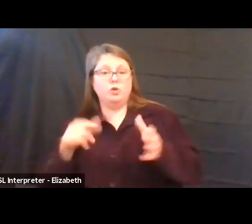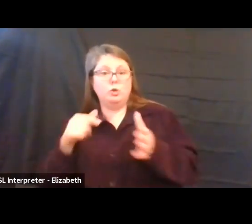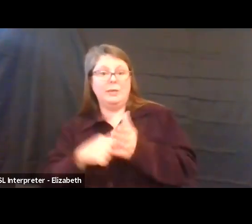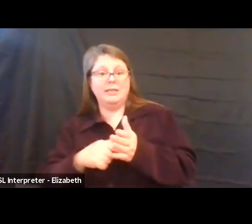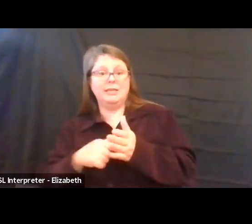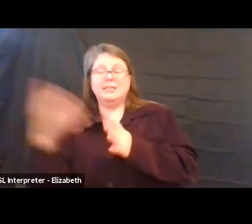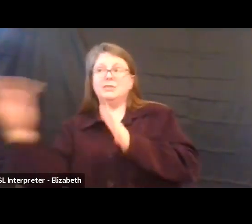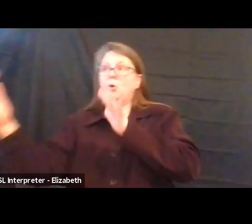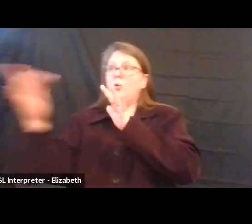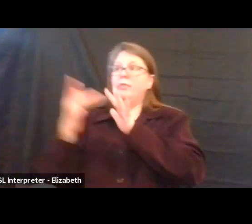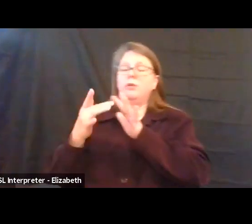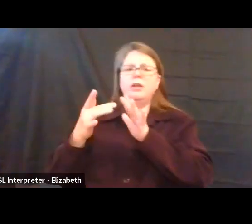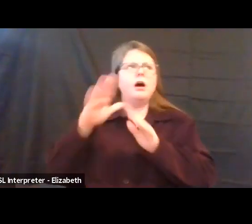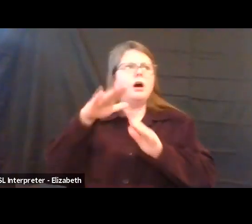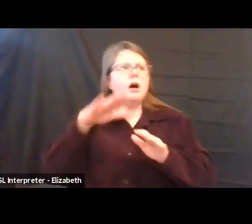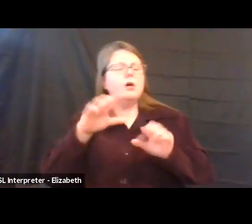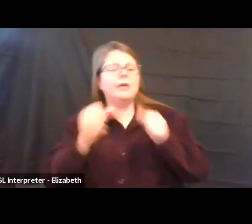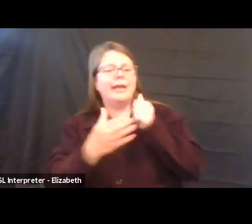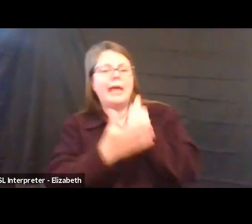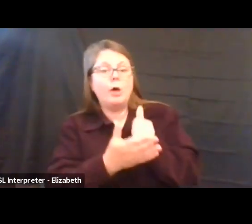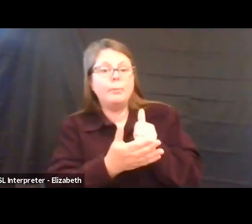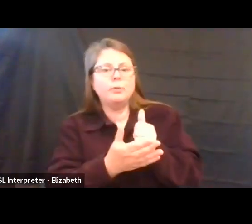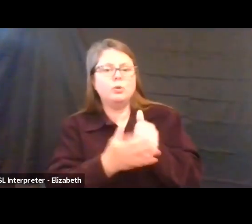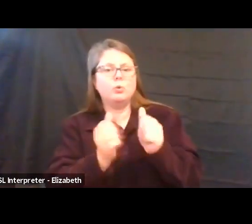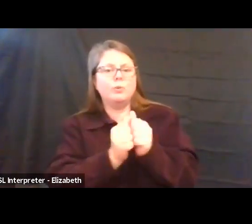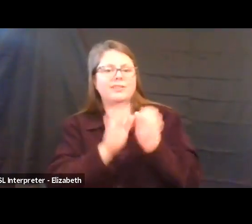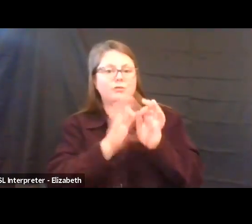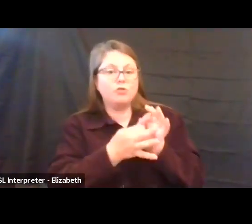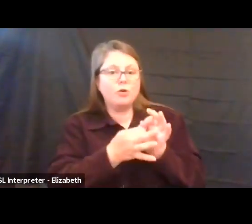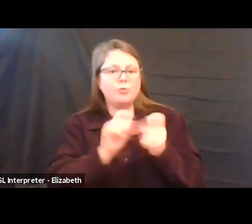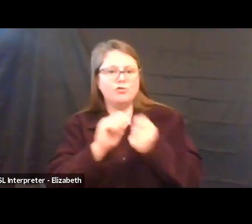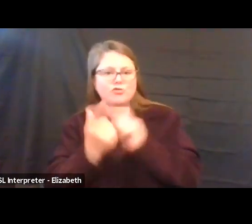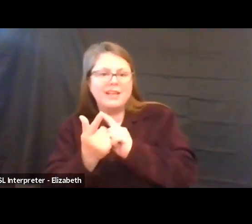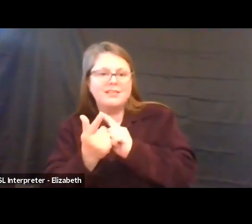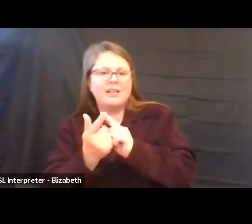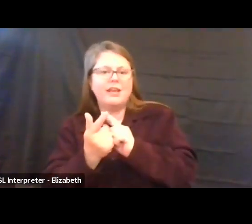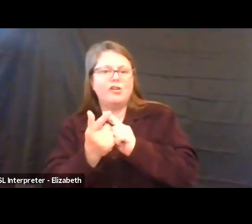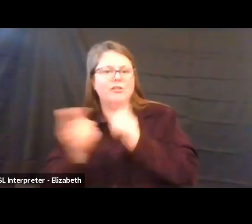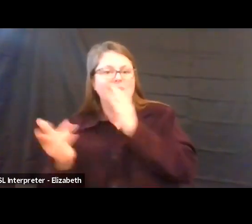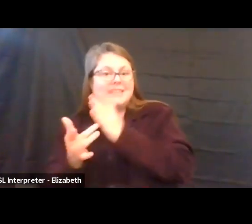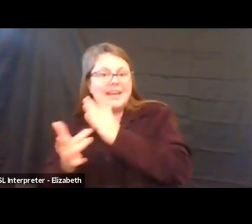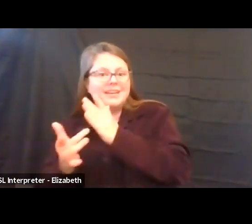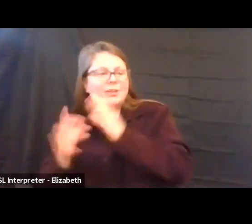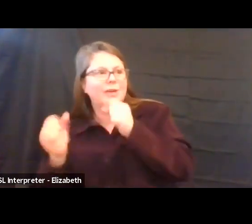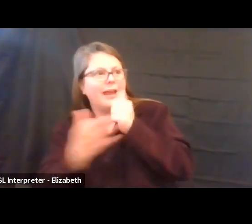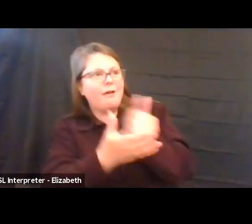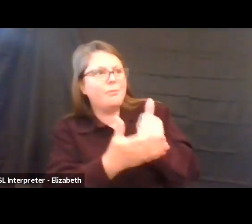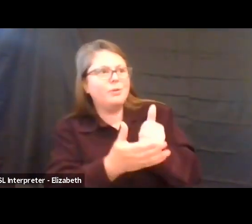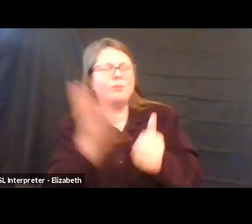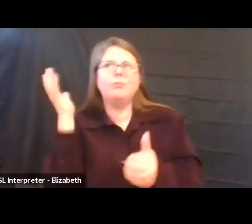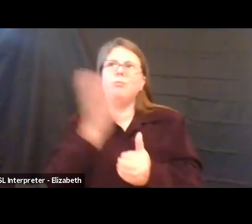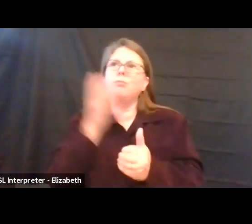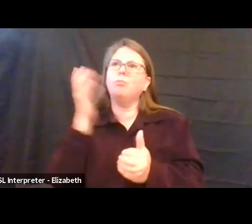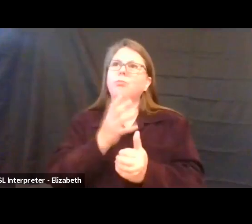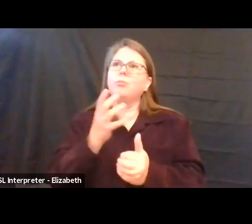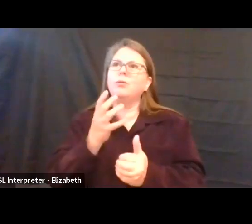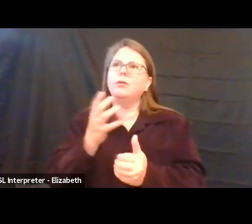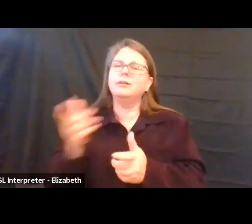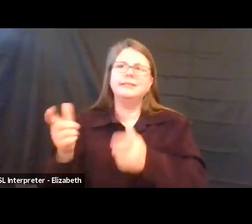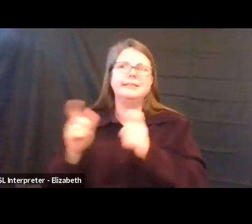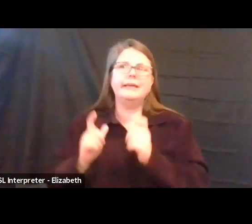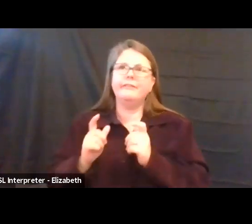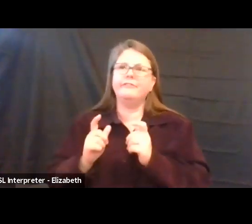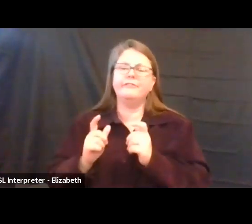can help you manage the technical aspects of this. That was a great gift. To Allison McIntosh of the Oregon